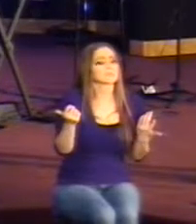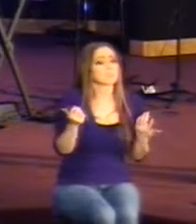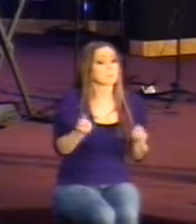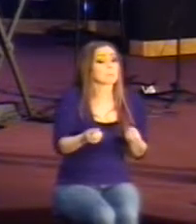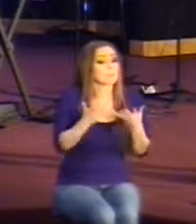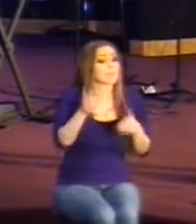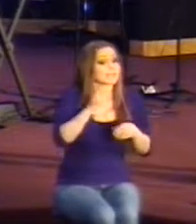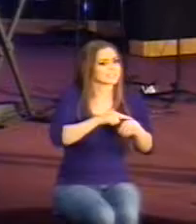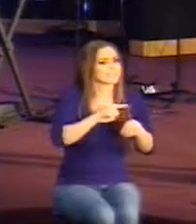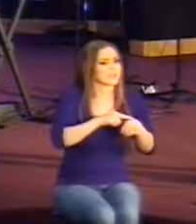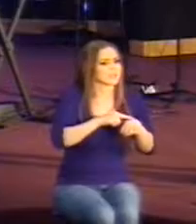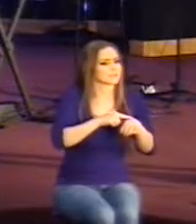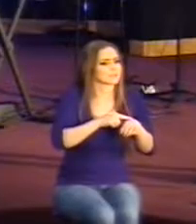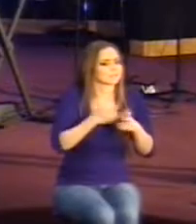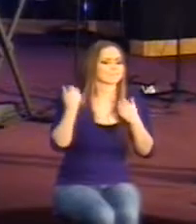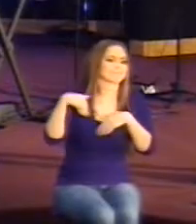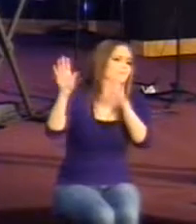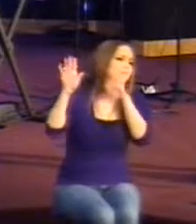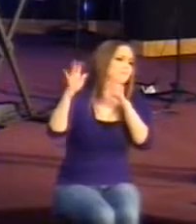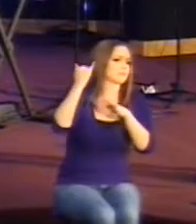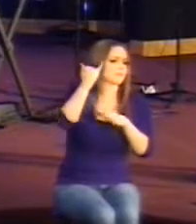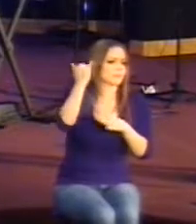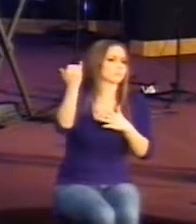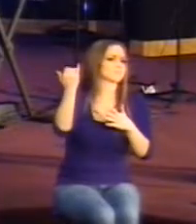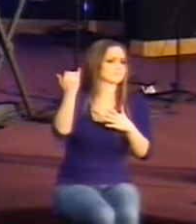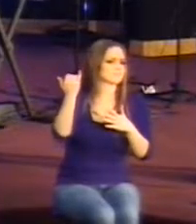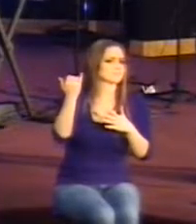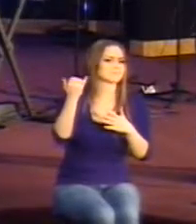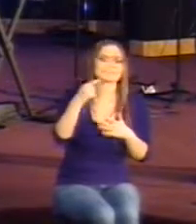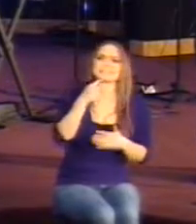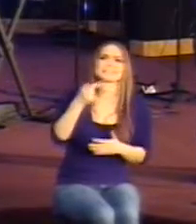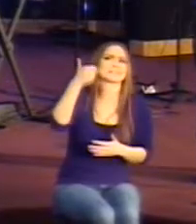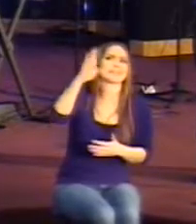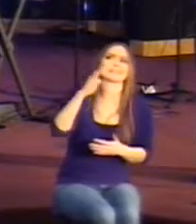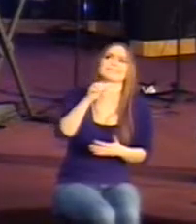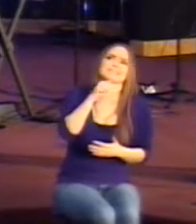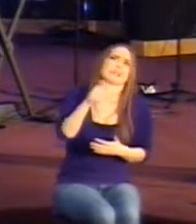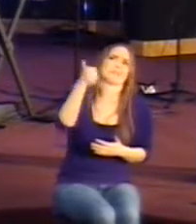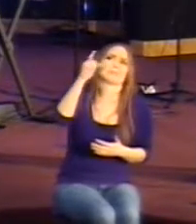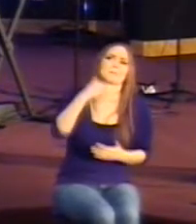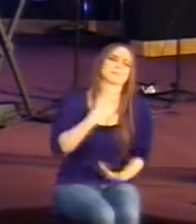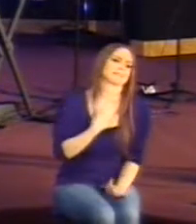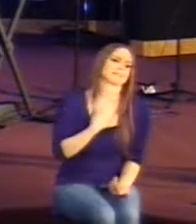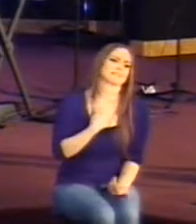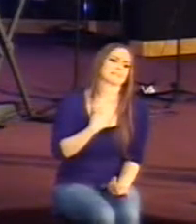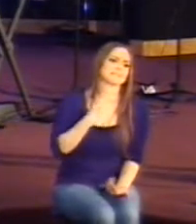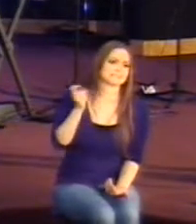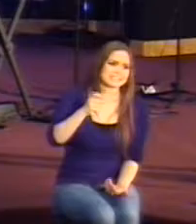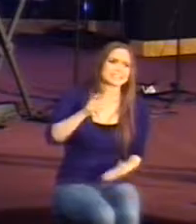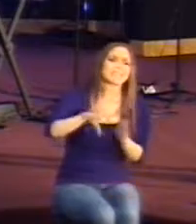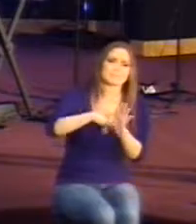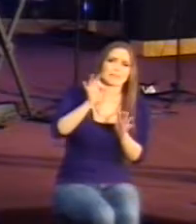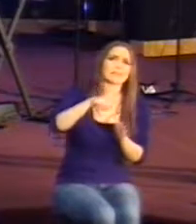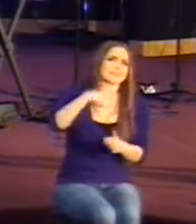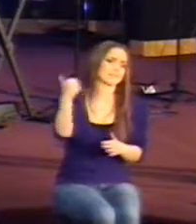numerous times I gave up on this idea. And I said, God, this is not for me. I need you to find someone